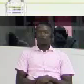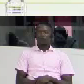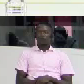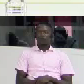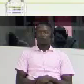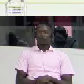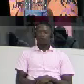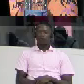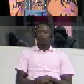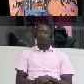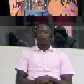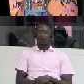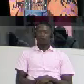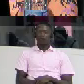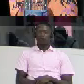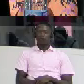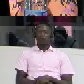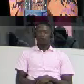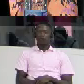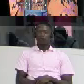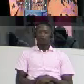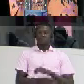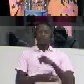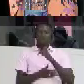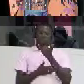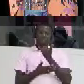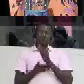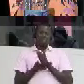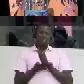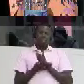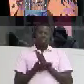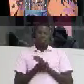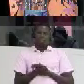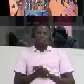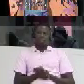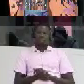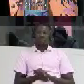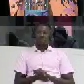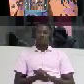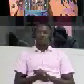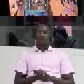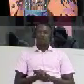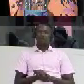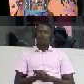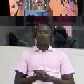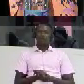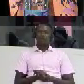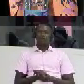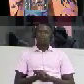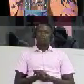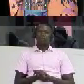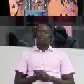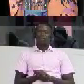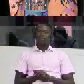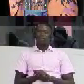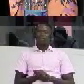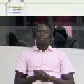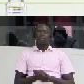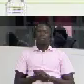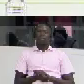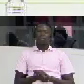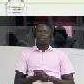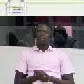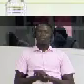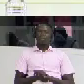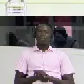bëggoon a xam sa liggéey lan la ëmba digga digga. Wow. Yes. Did anything unusual